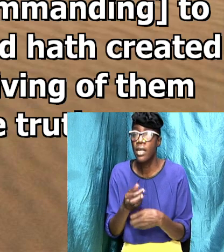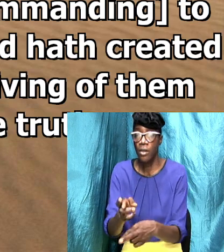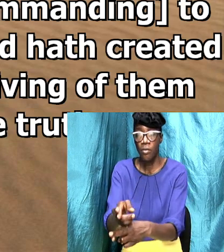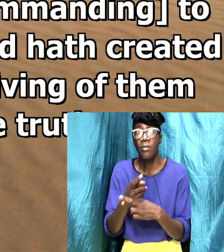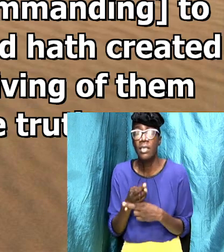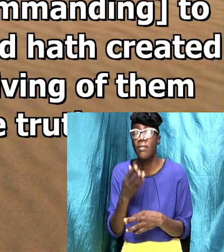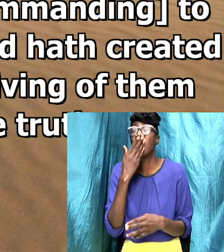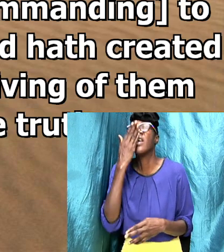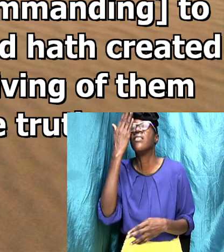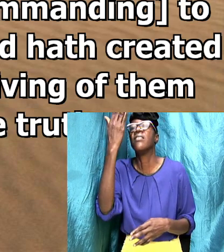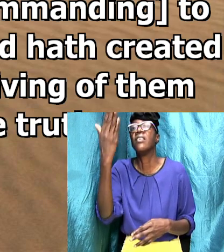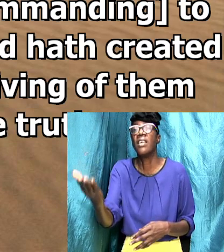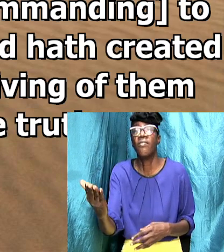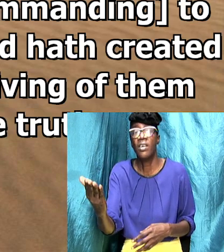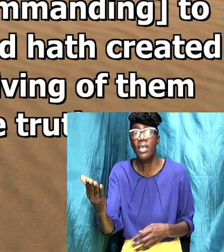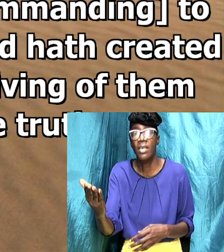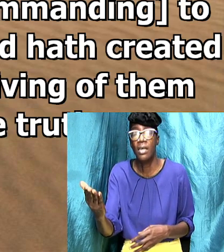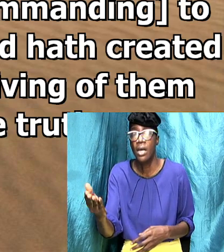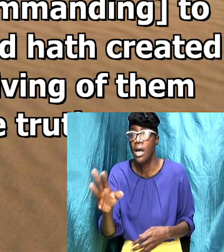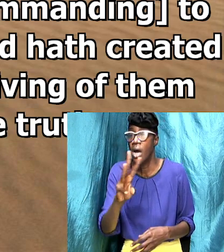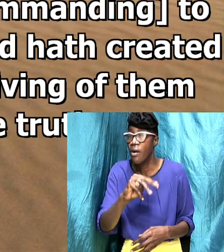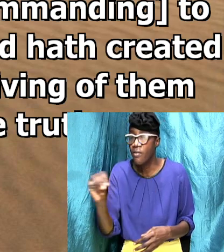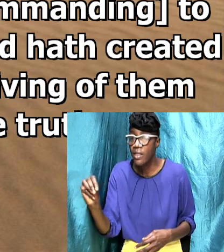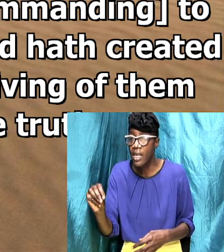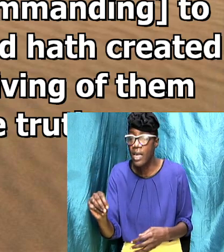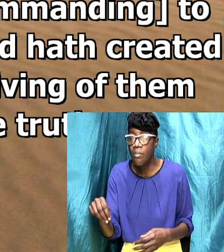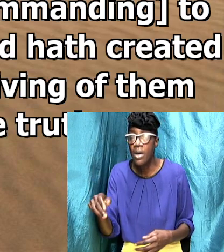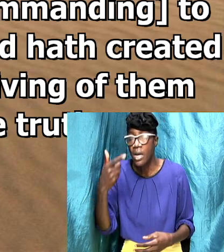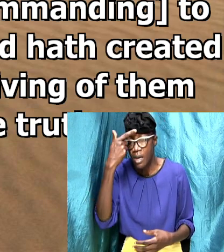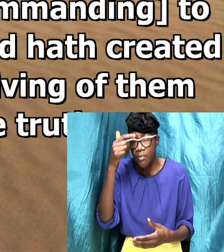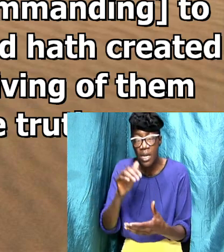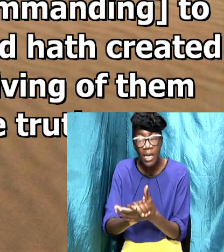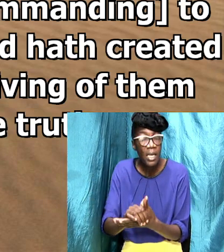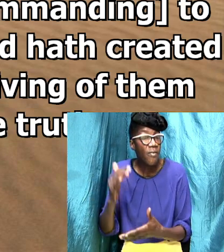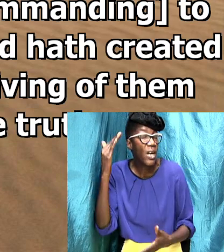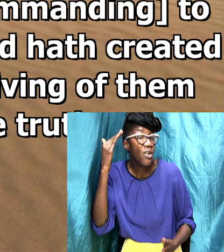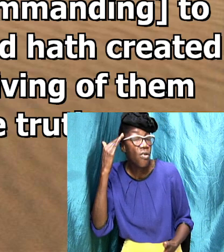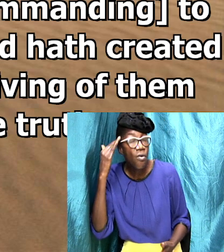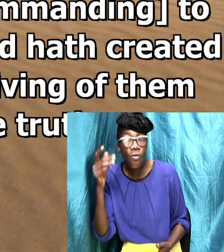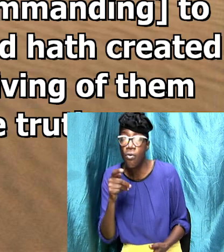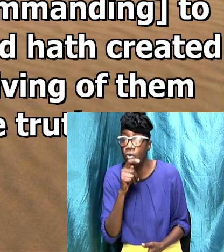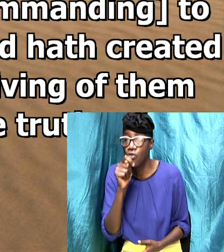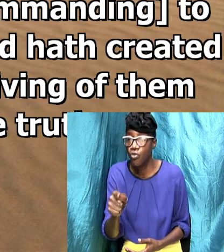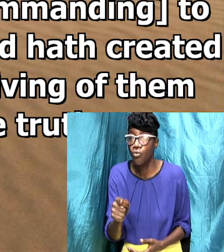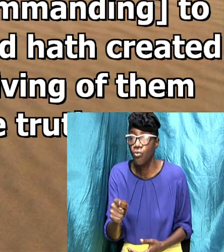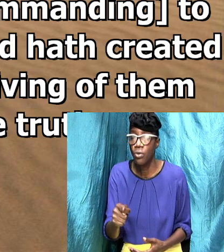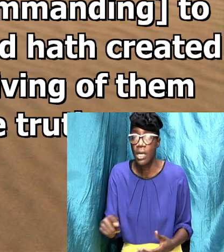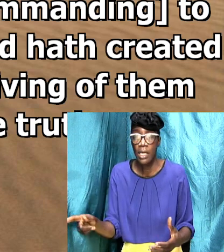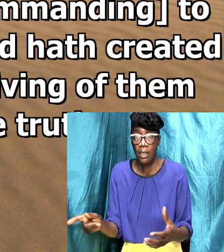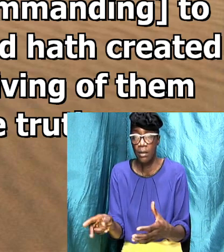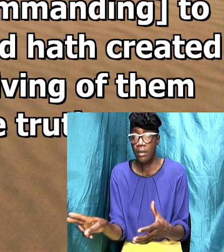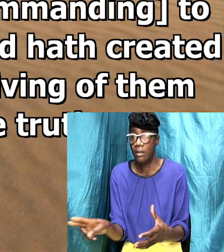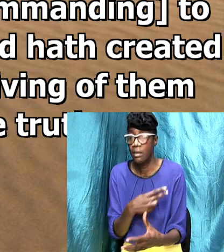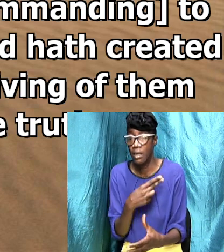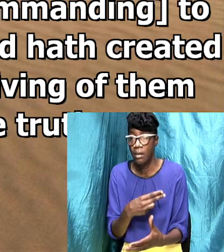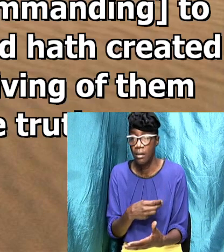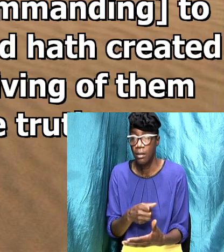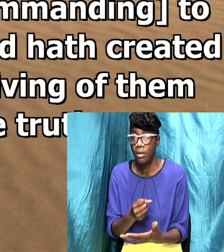with thanksgiving for of them which believe and know the truth. The second scripture is taken